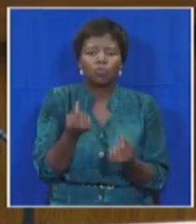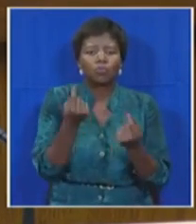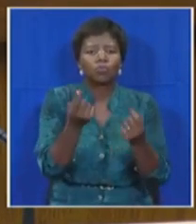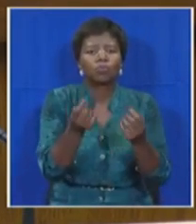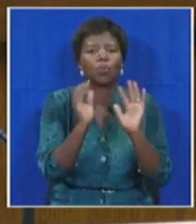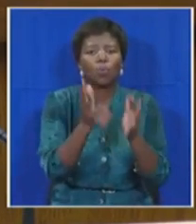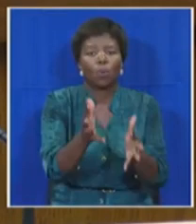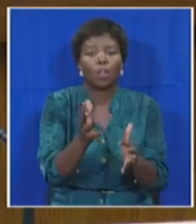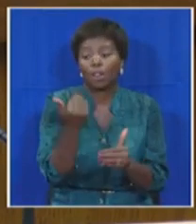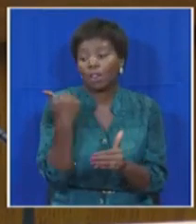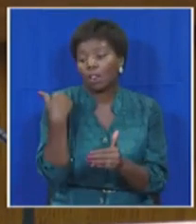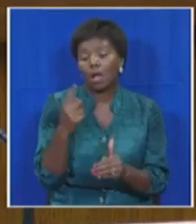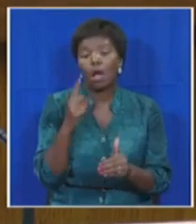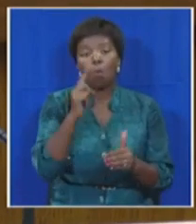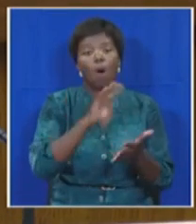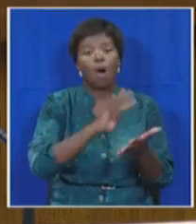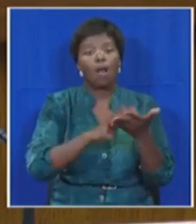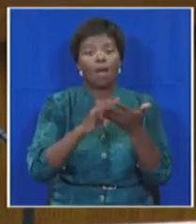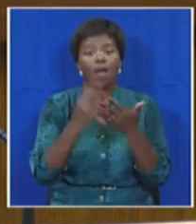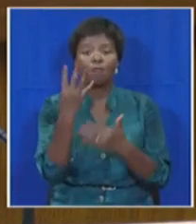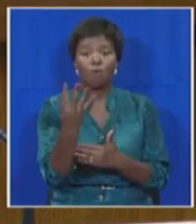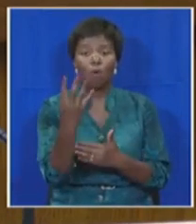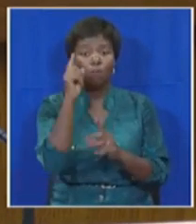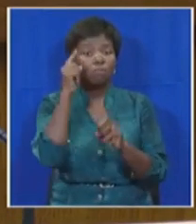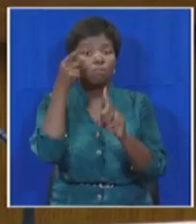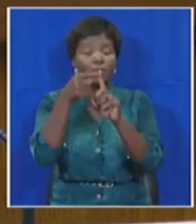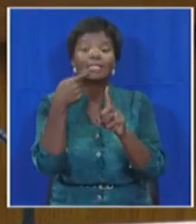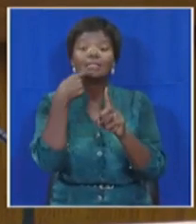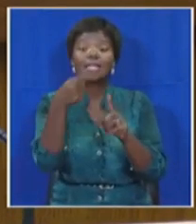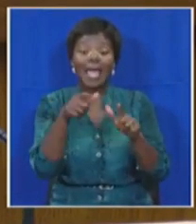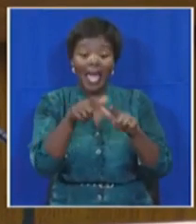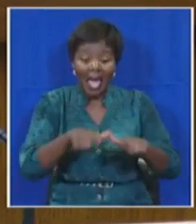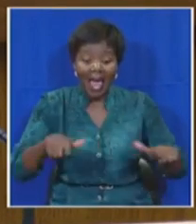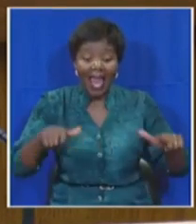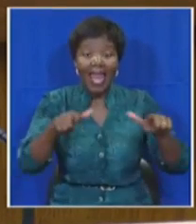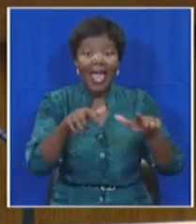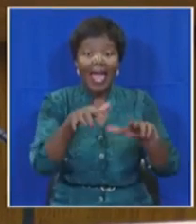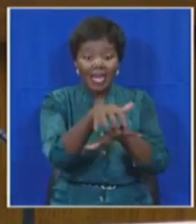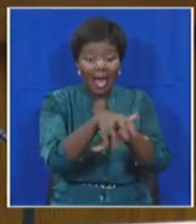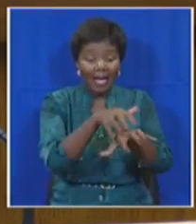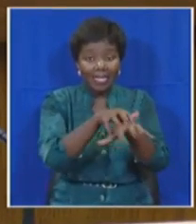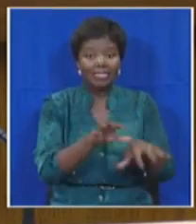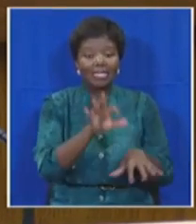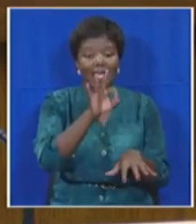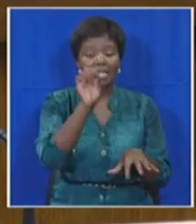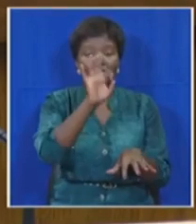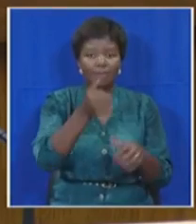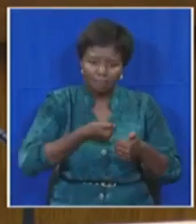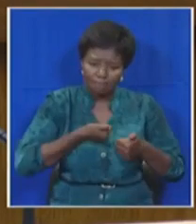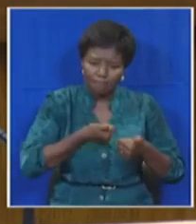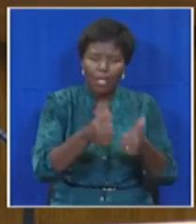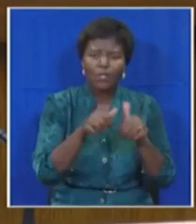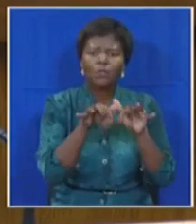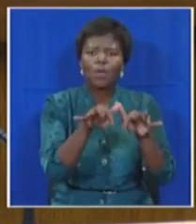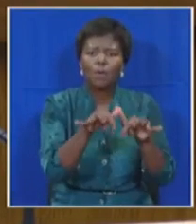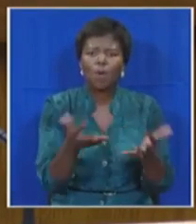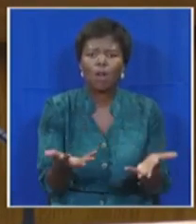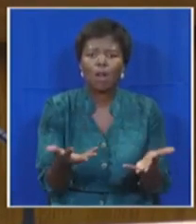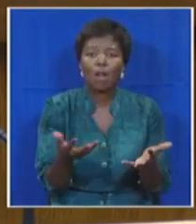itself in 1994 to transfer 30% of agricultural land back to South Africans